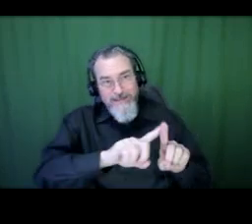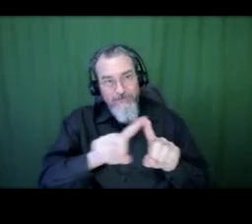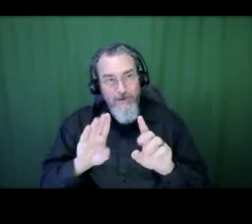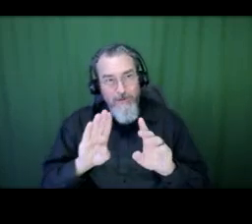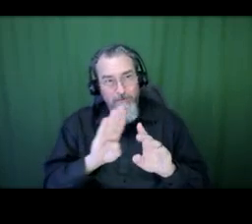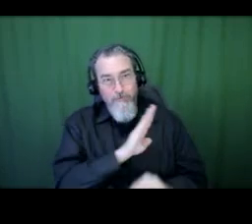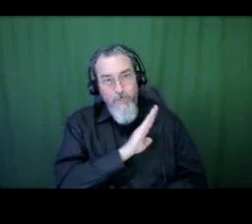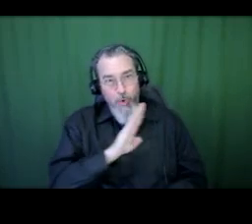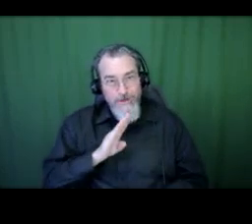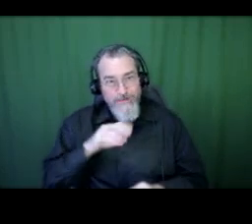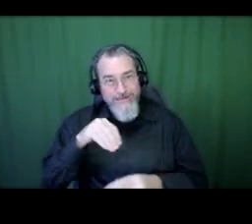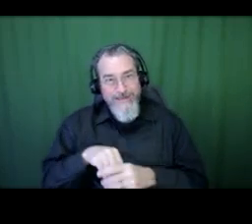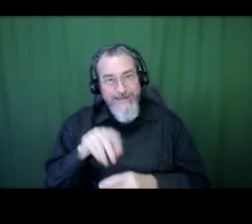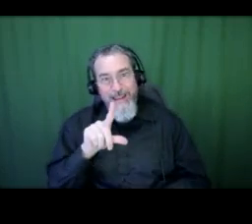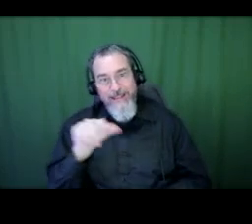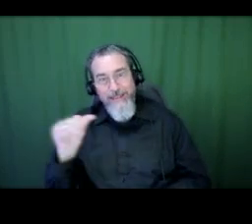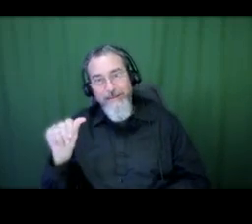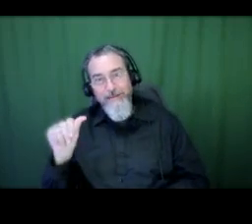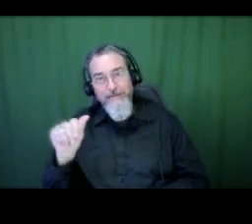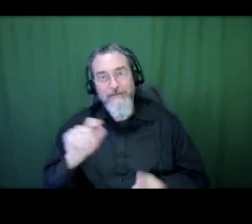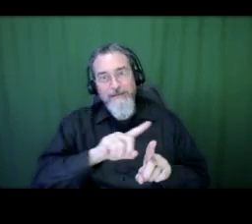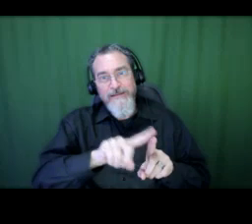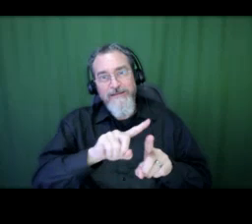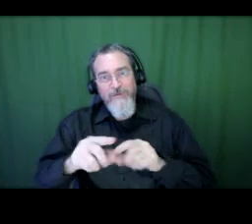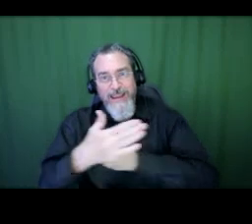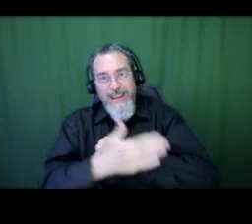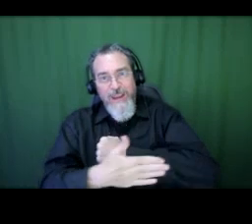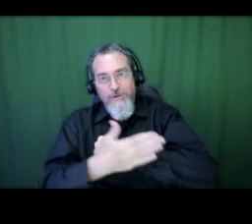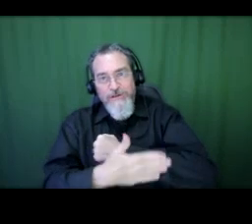in various areas of the county and all have a unique